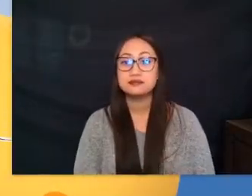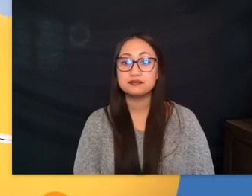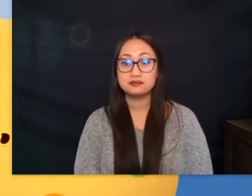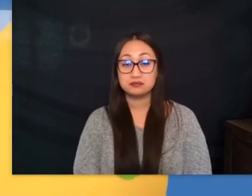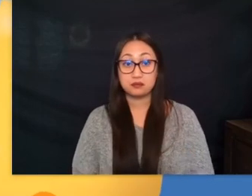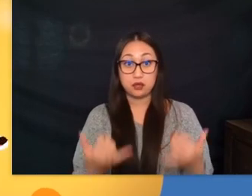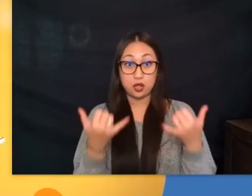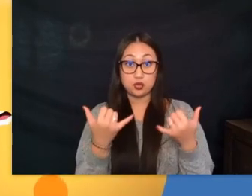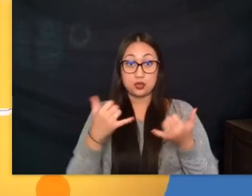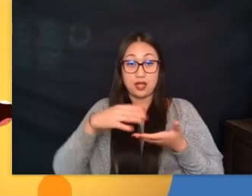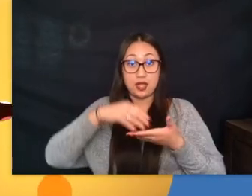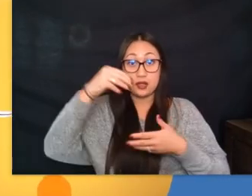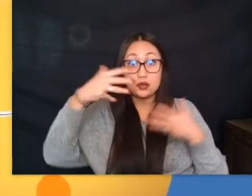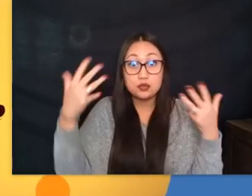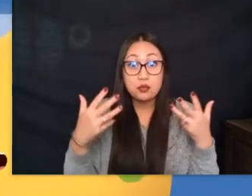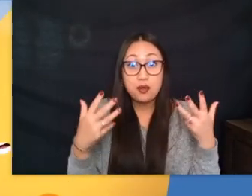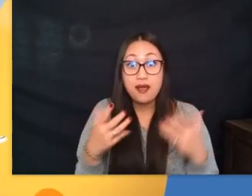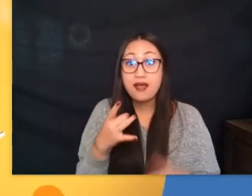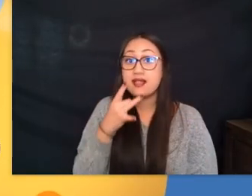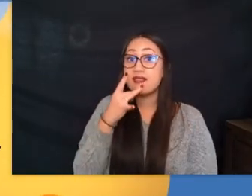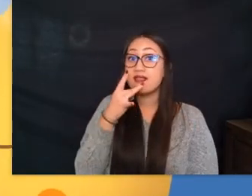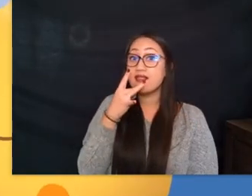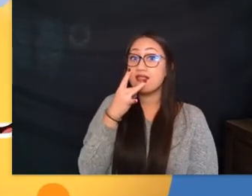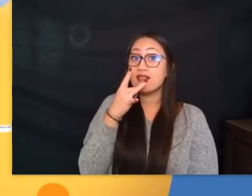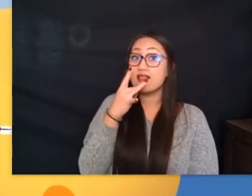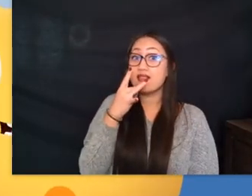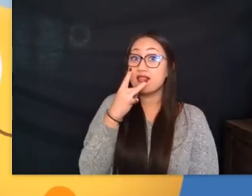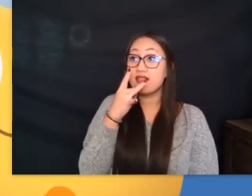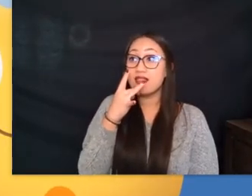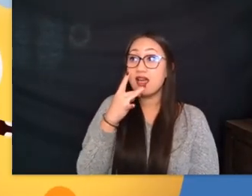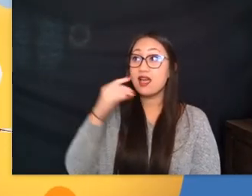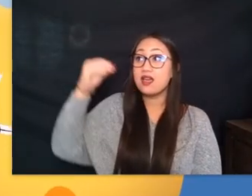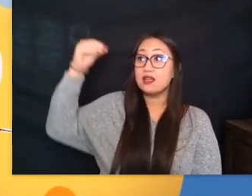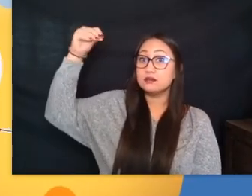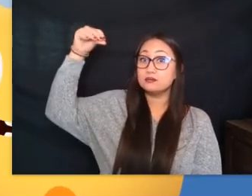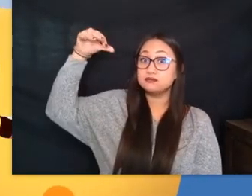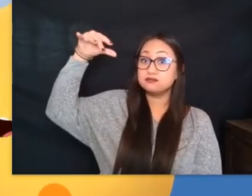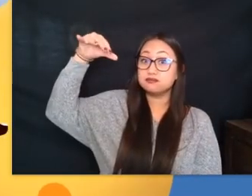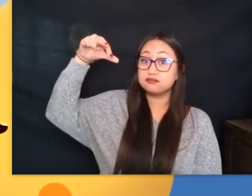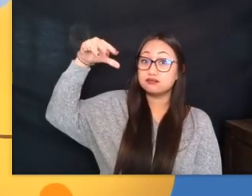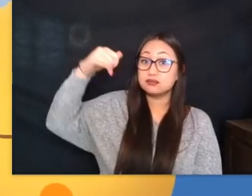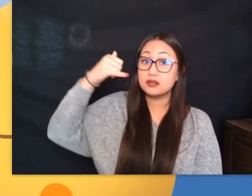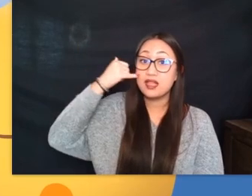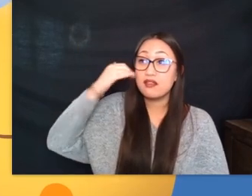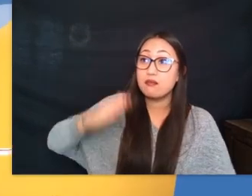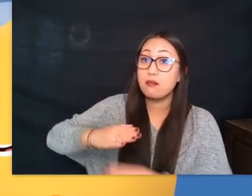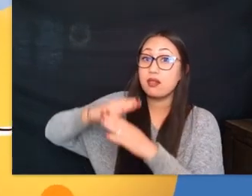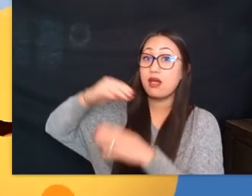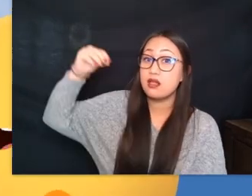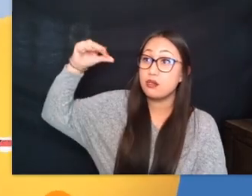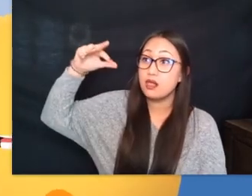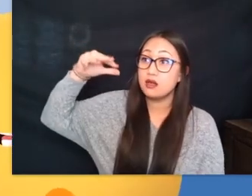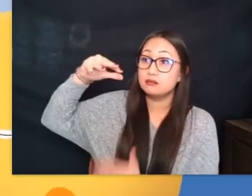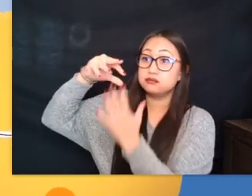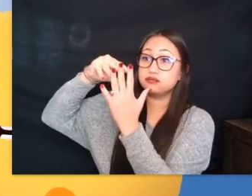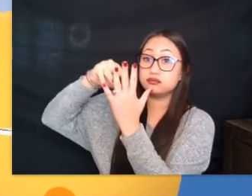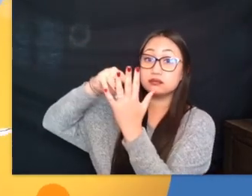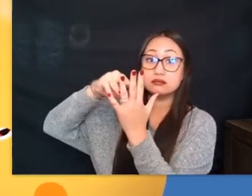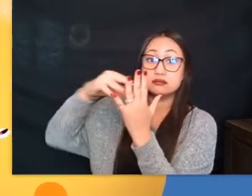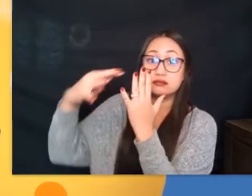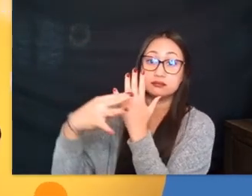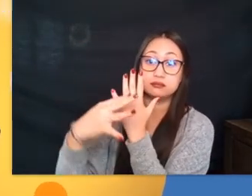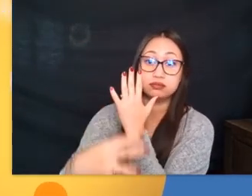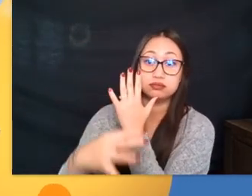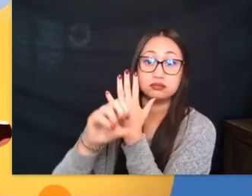Today, we learned that if light traveling from a light source gets blocked, it creates a shadow. Different objects can